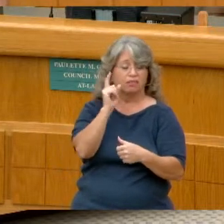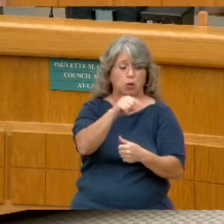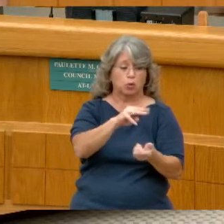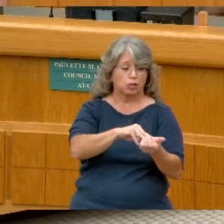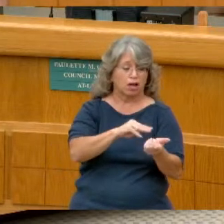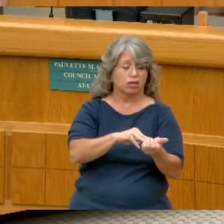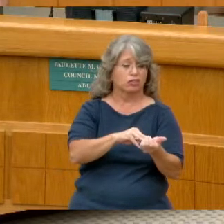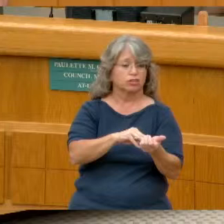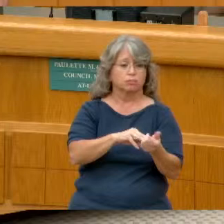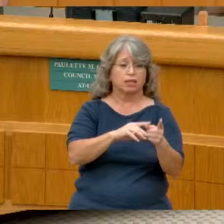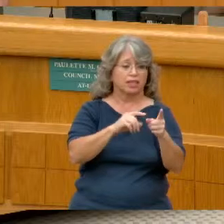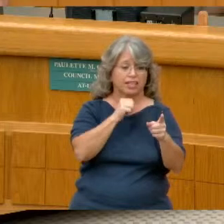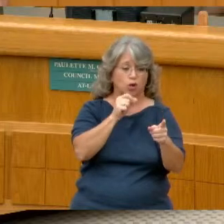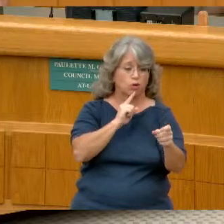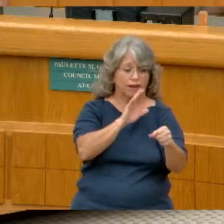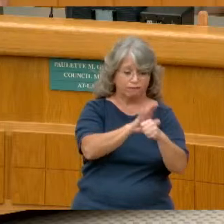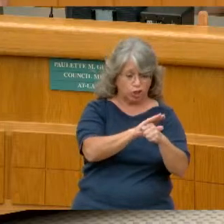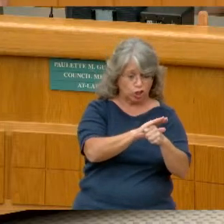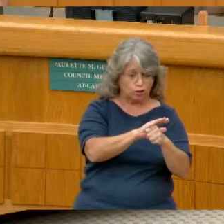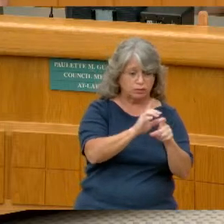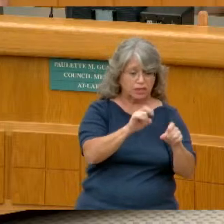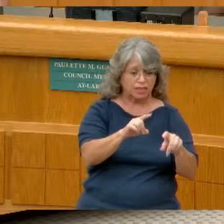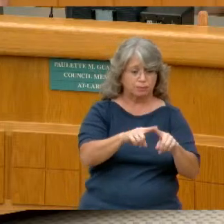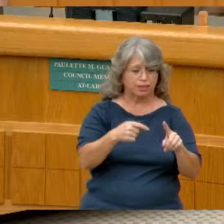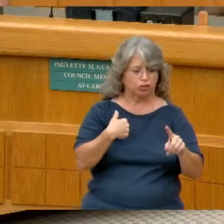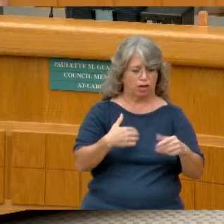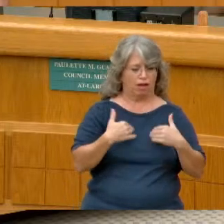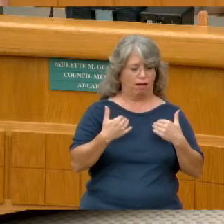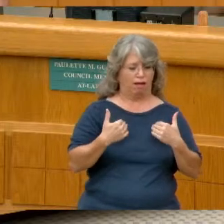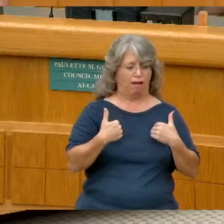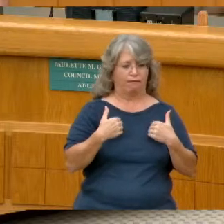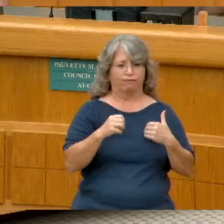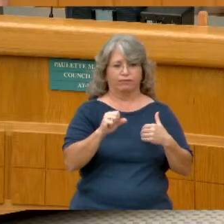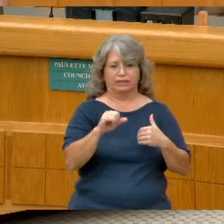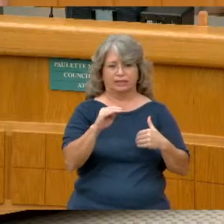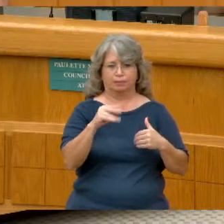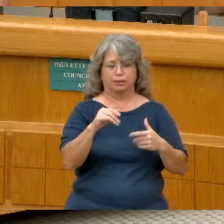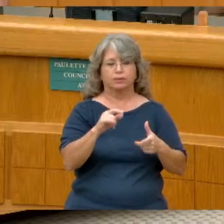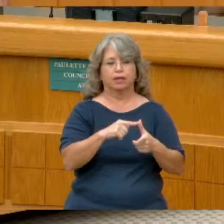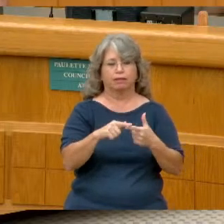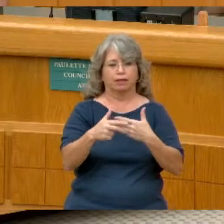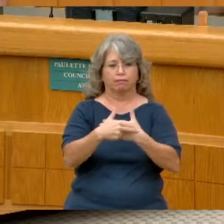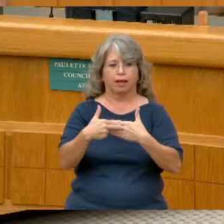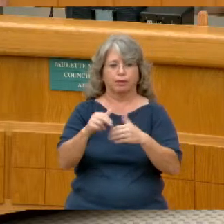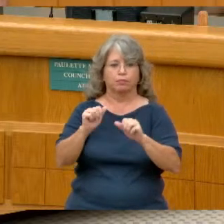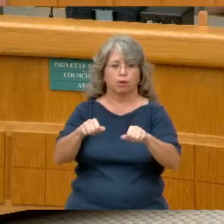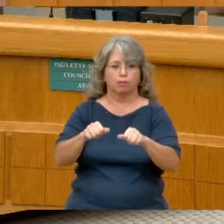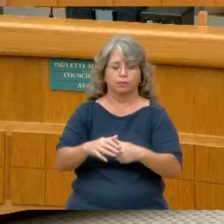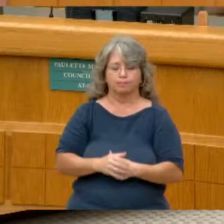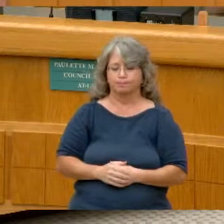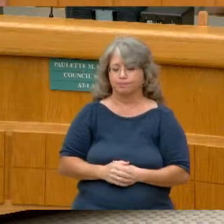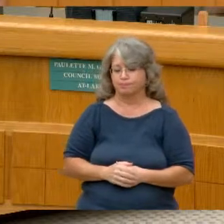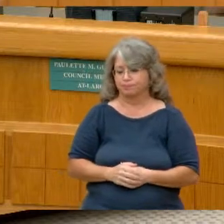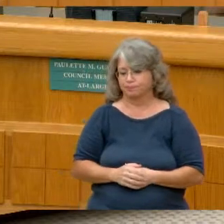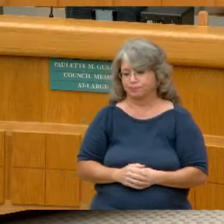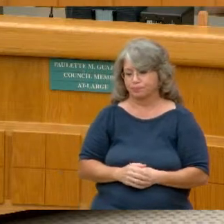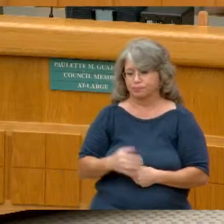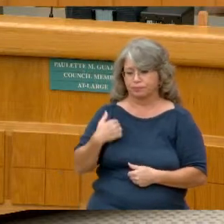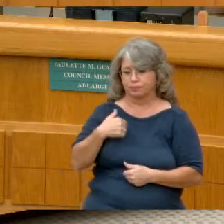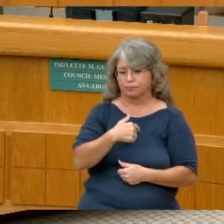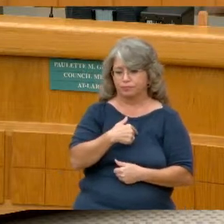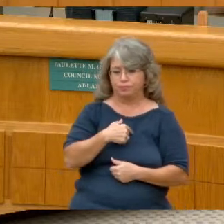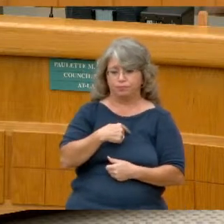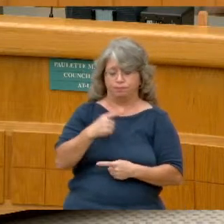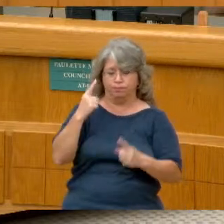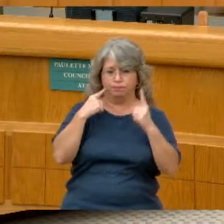vaccine? Any plans for that? You know, we are starting to hear more from the Department of State Health Services, and they're in